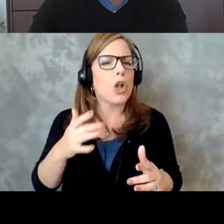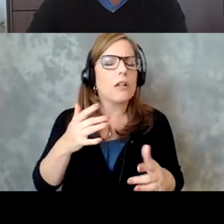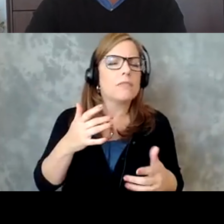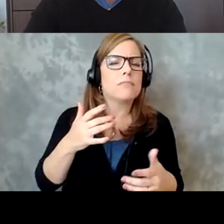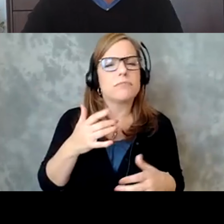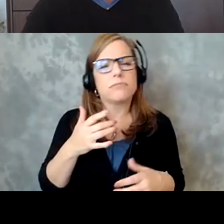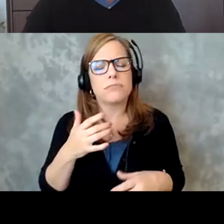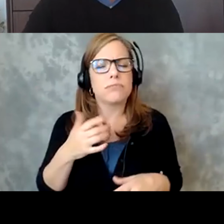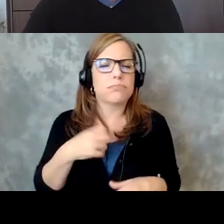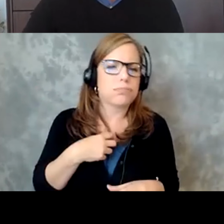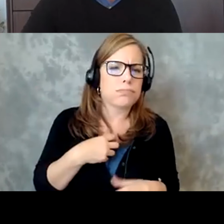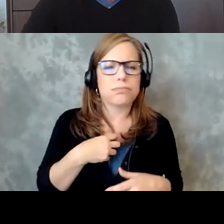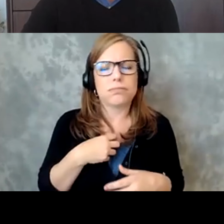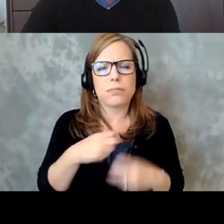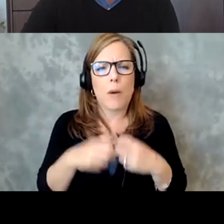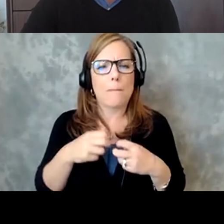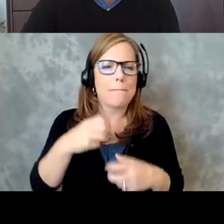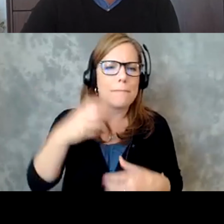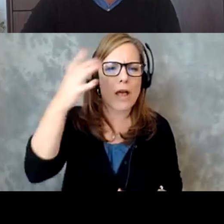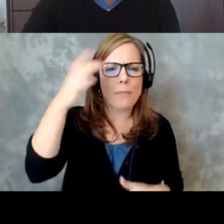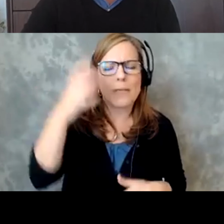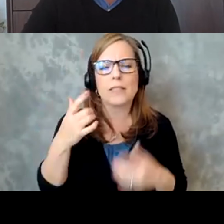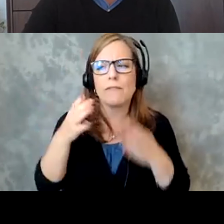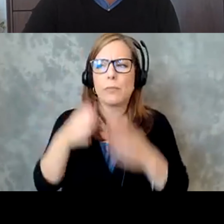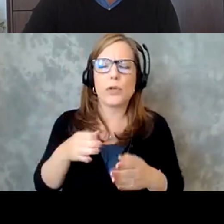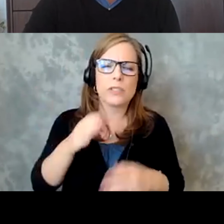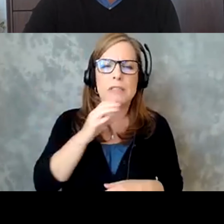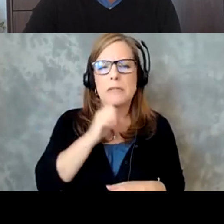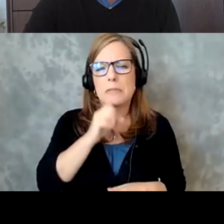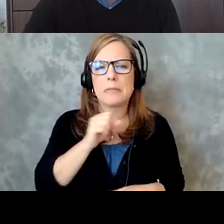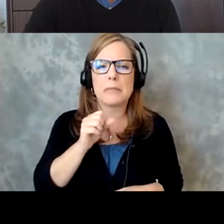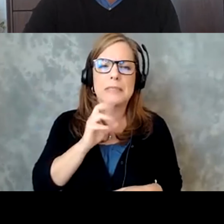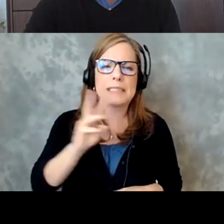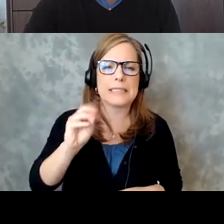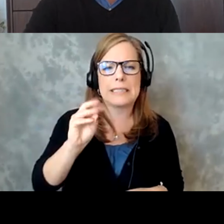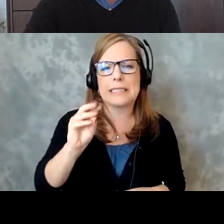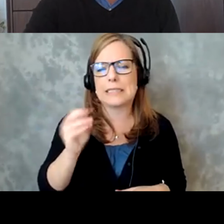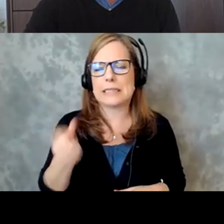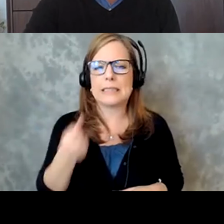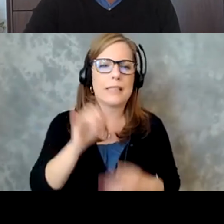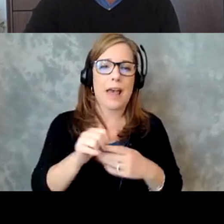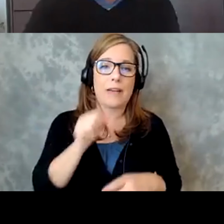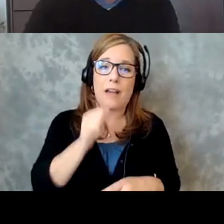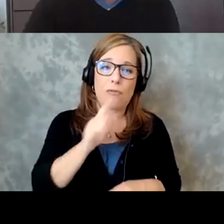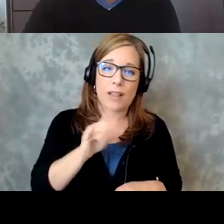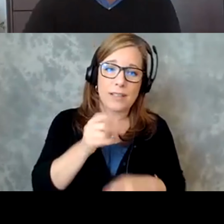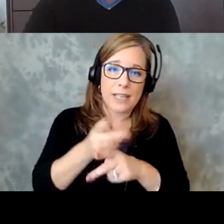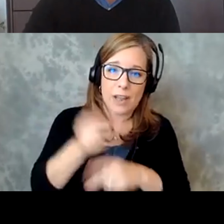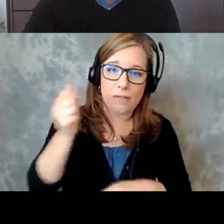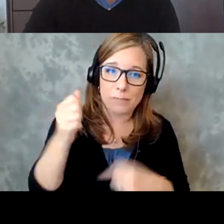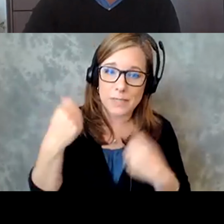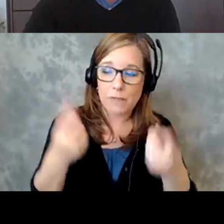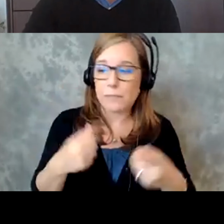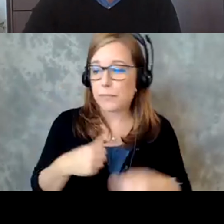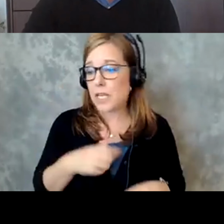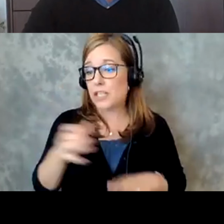their, early 60s that hasn't maybe taken the best care of themselves over the years. She's been hospitalized